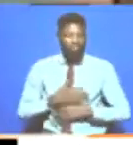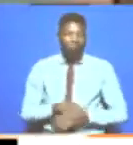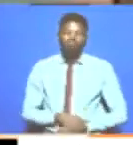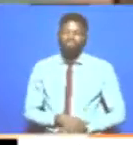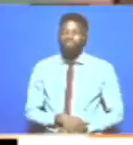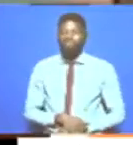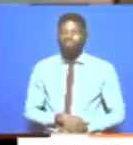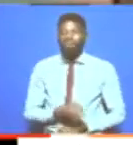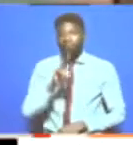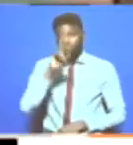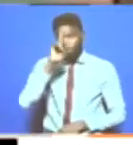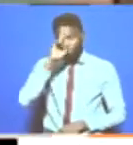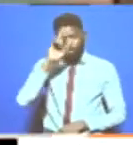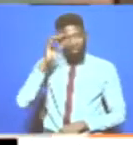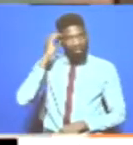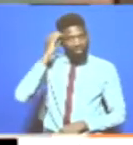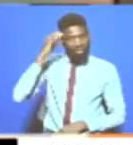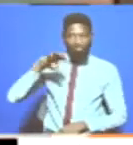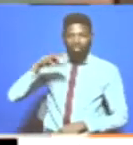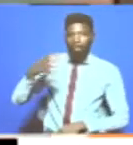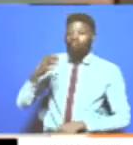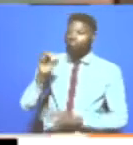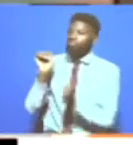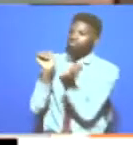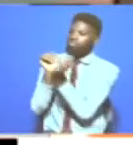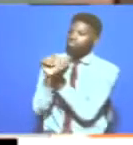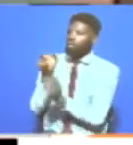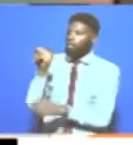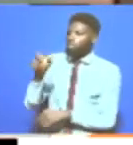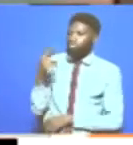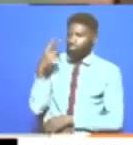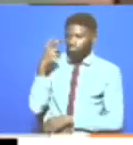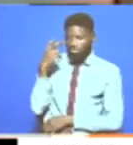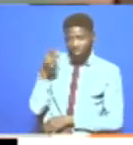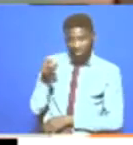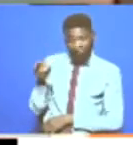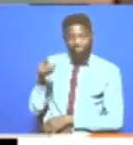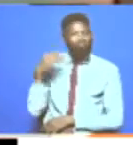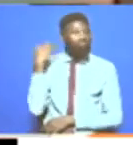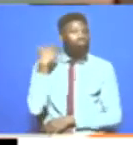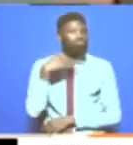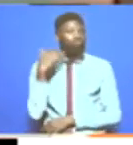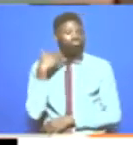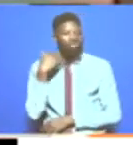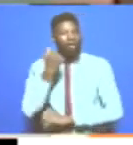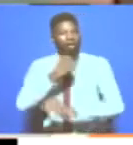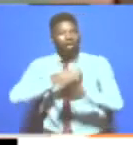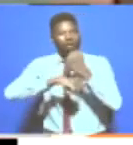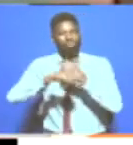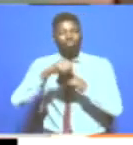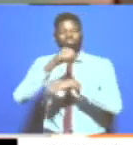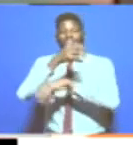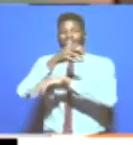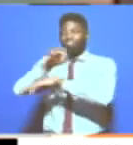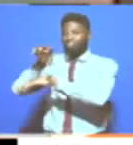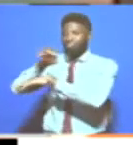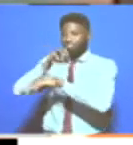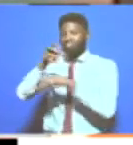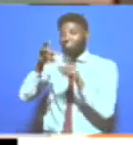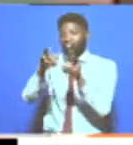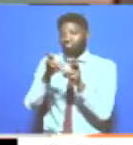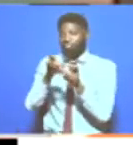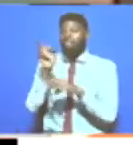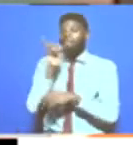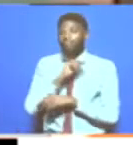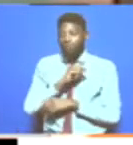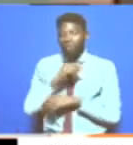Police in Kiambu County are holding one suspect in connection with a robbery incident captured on CCTV. It is alleged that two